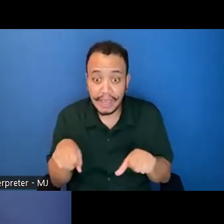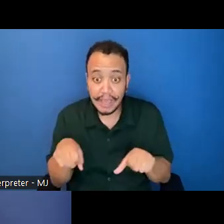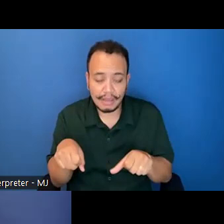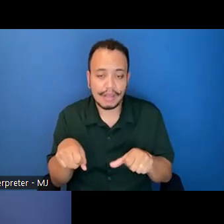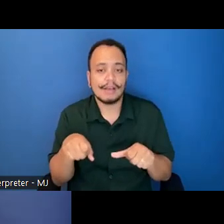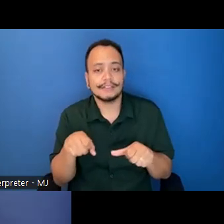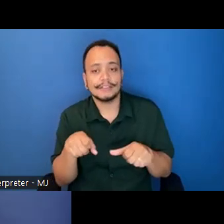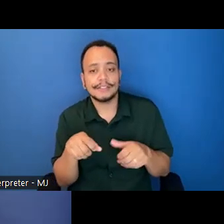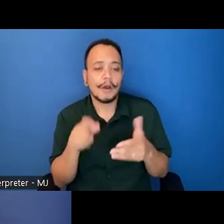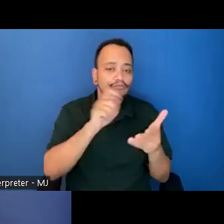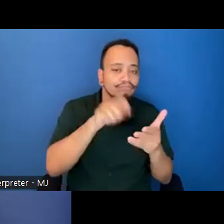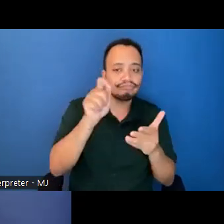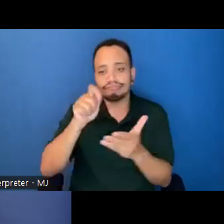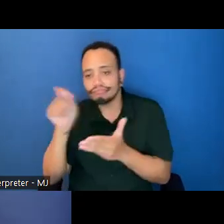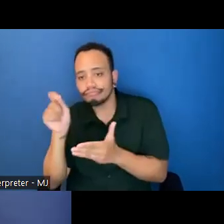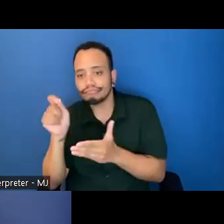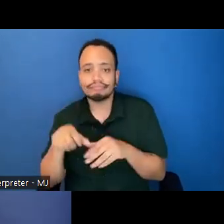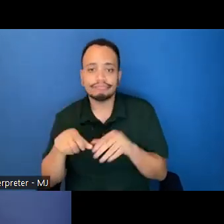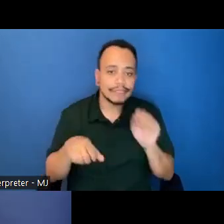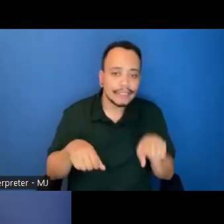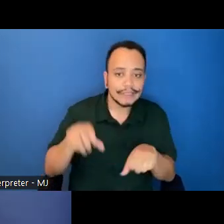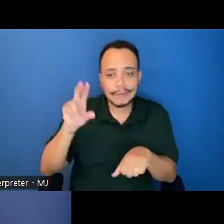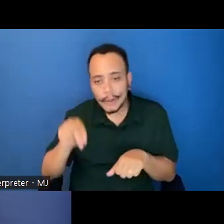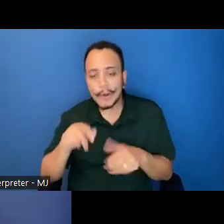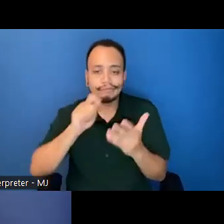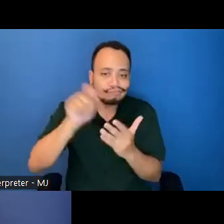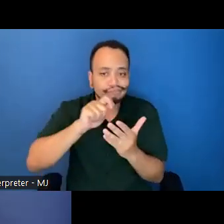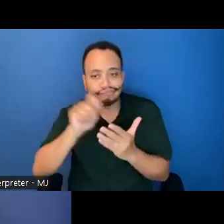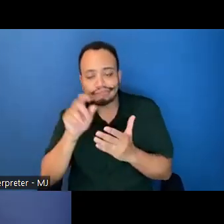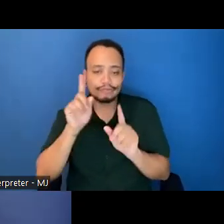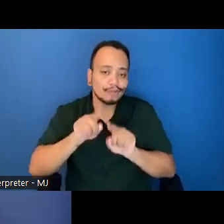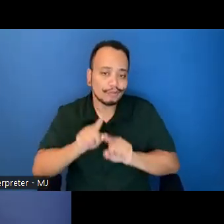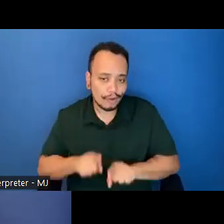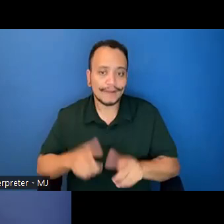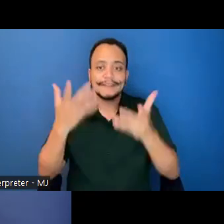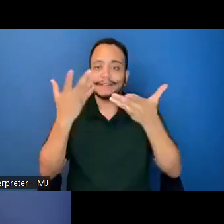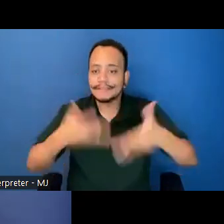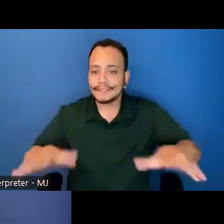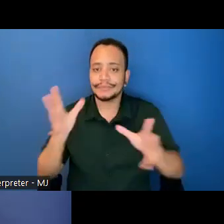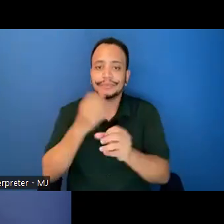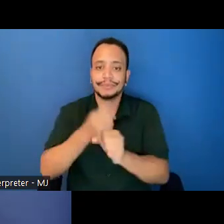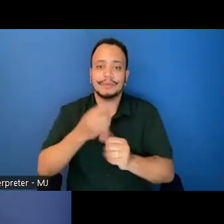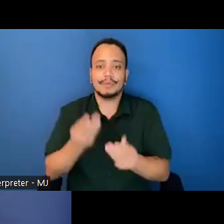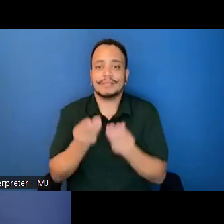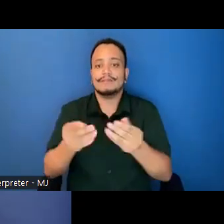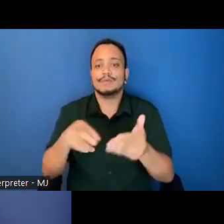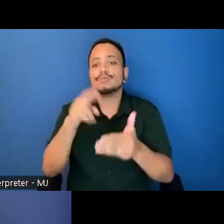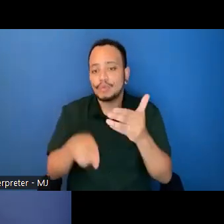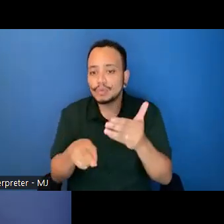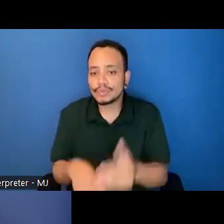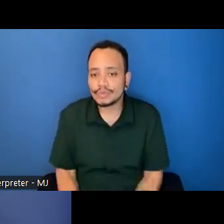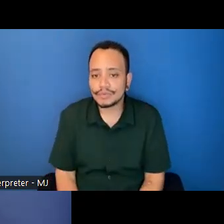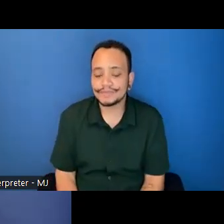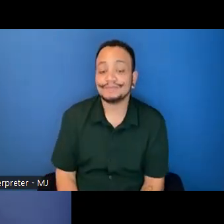the results. Yeah. And I mean, before we talk about the results, could we talk a little bit about